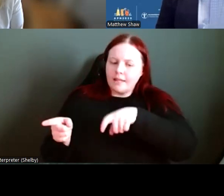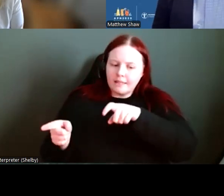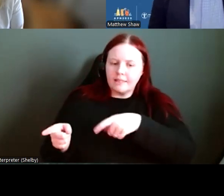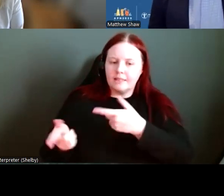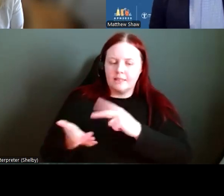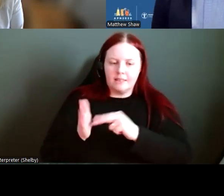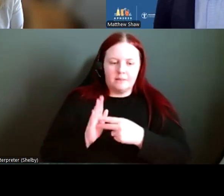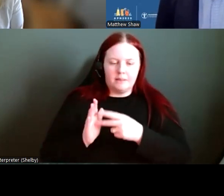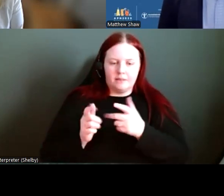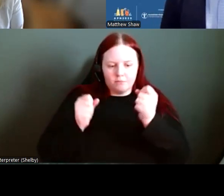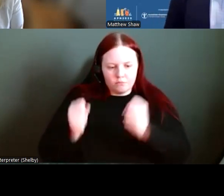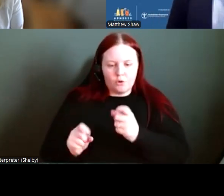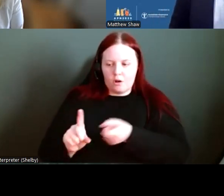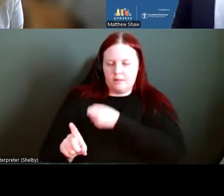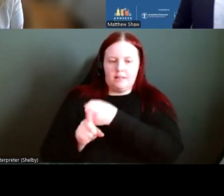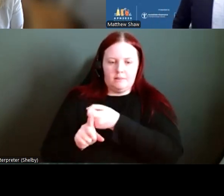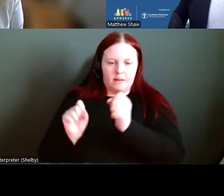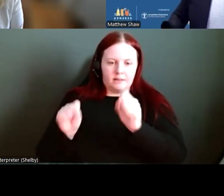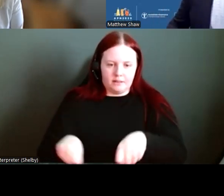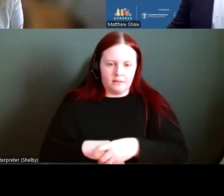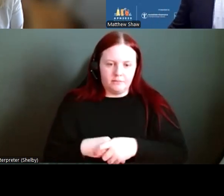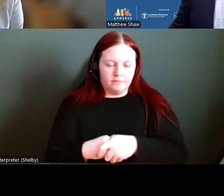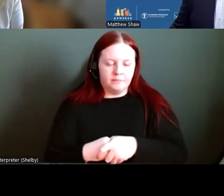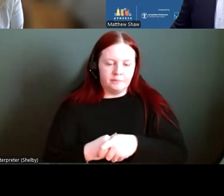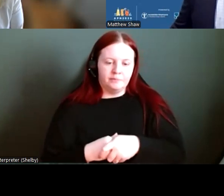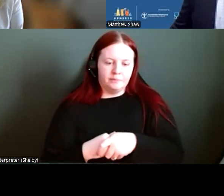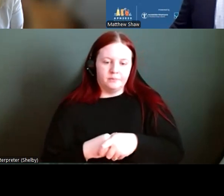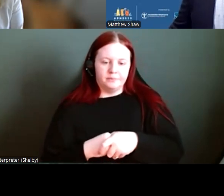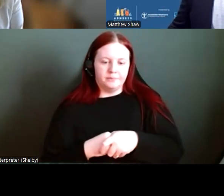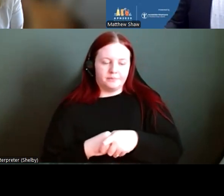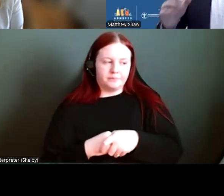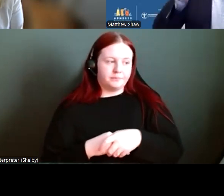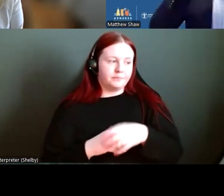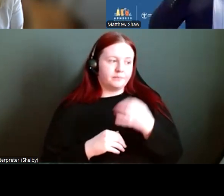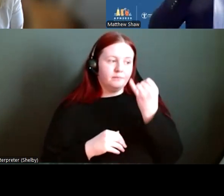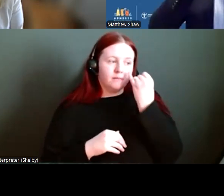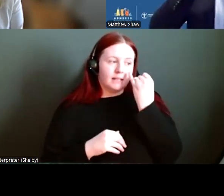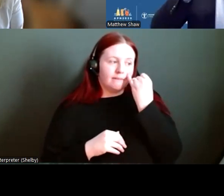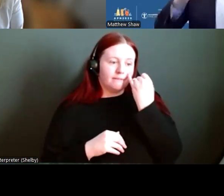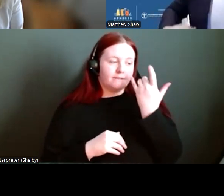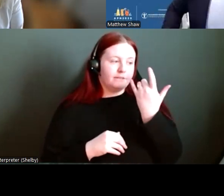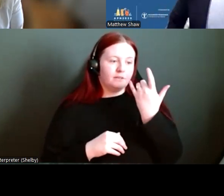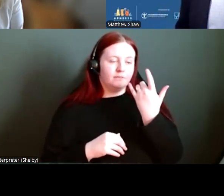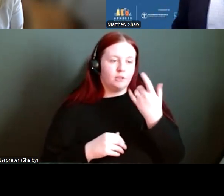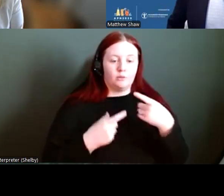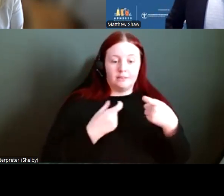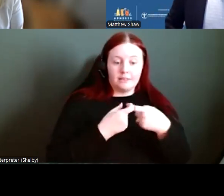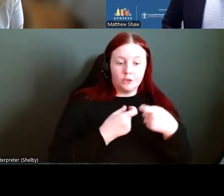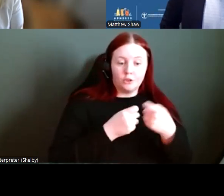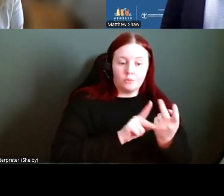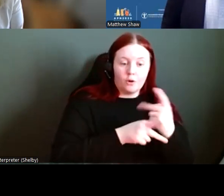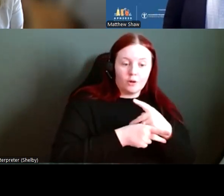biggest impact in the shortest amount of time. I think that's whether you're talking about a digital product, you're talking about a service, you're talking